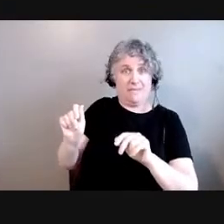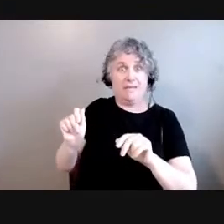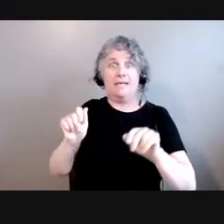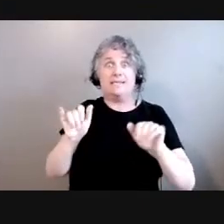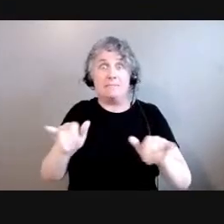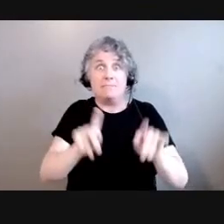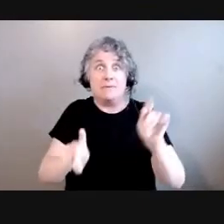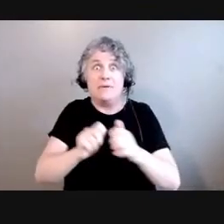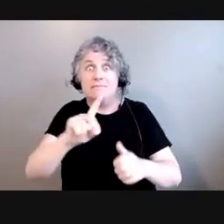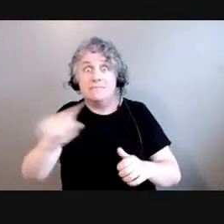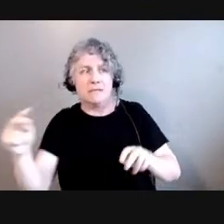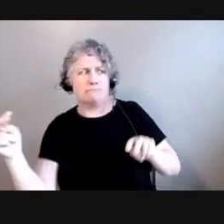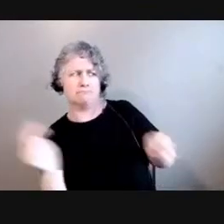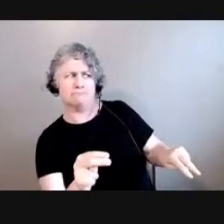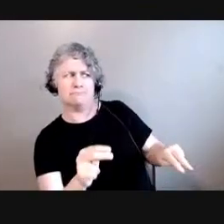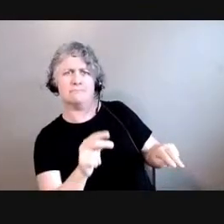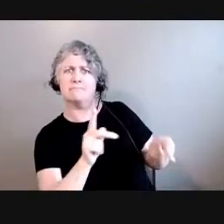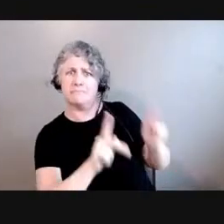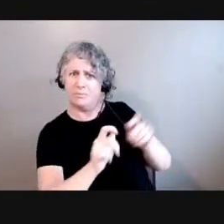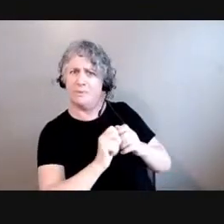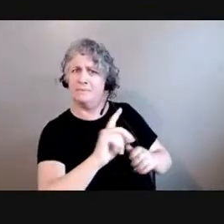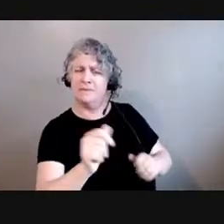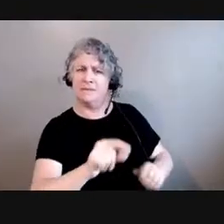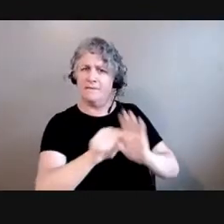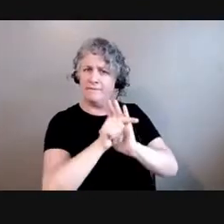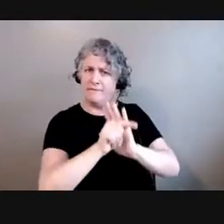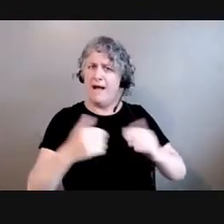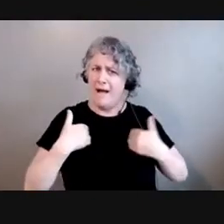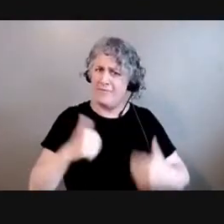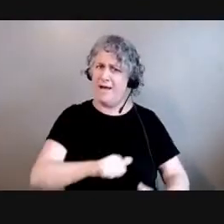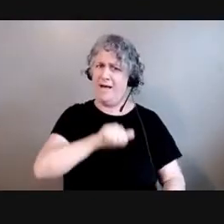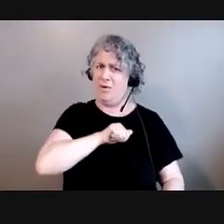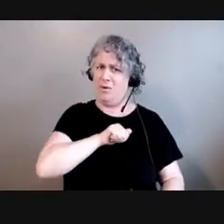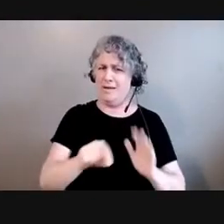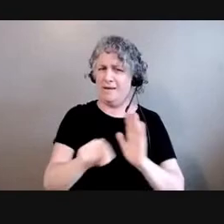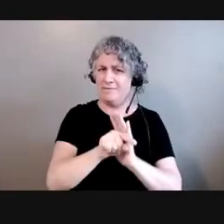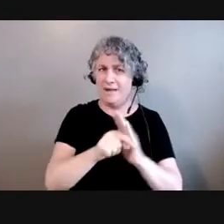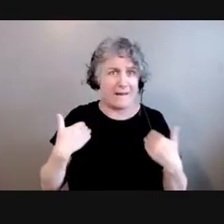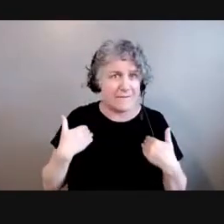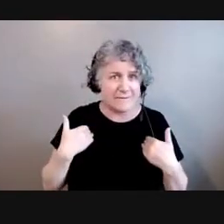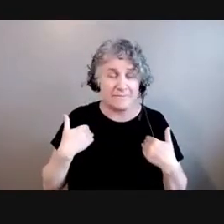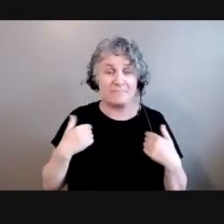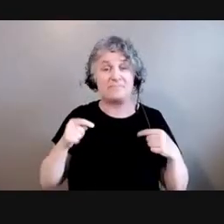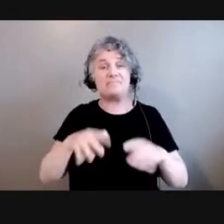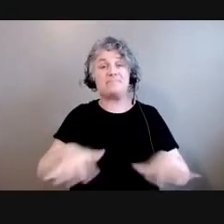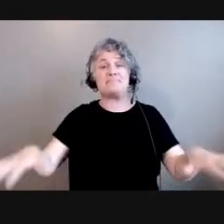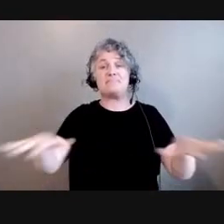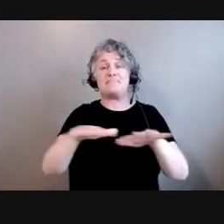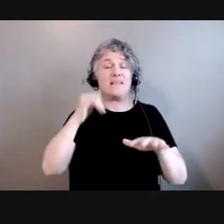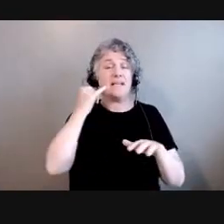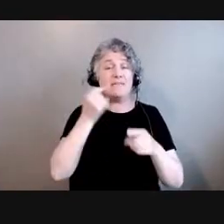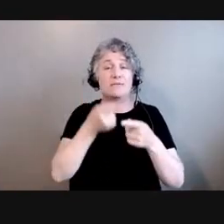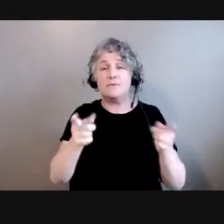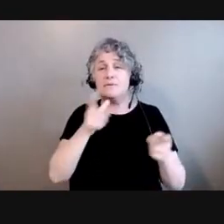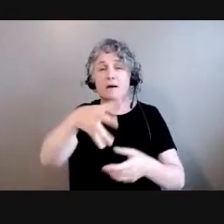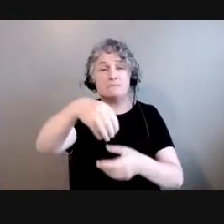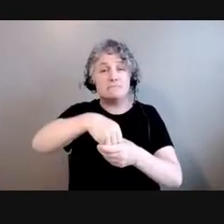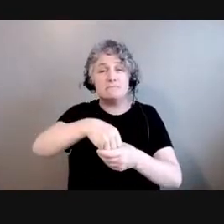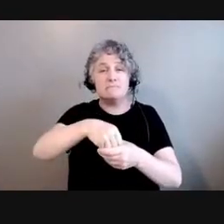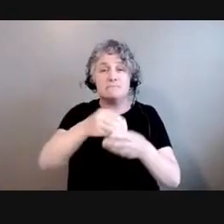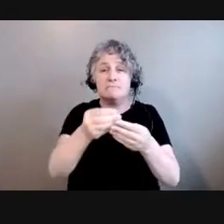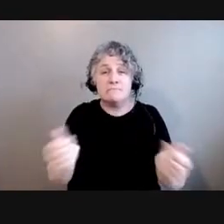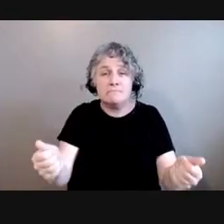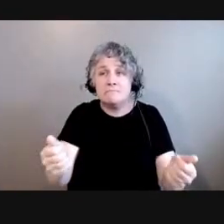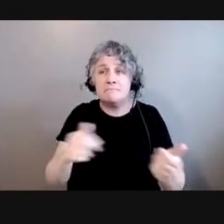toward disability. In this space, the old adage, if you're not part of the solution, you're part of the problem,